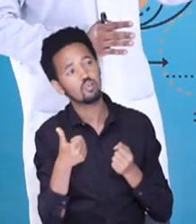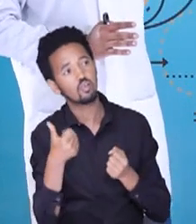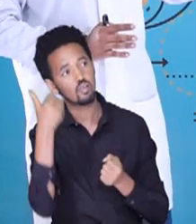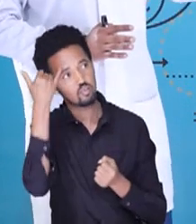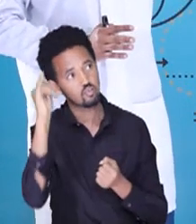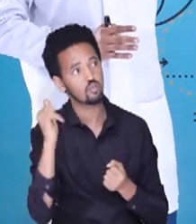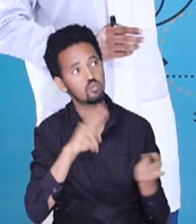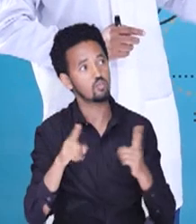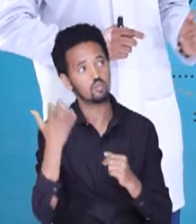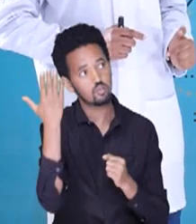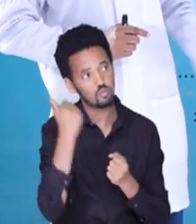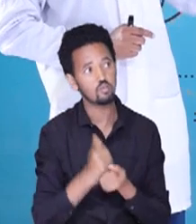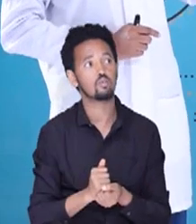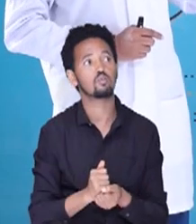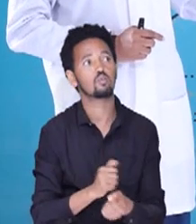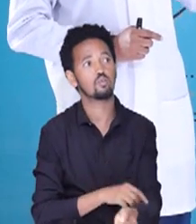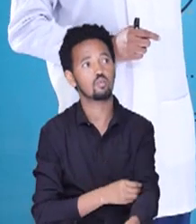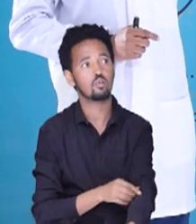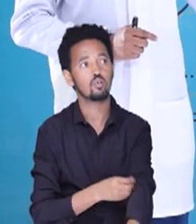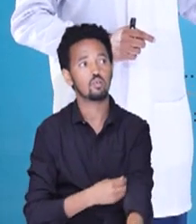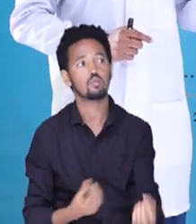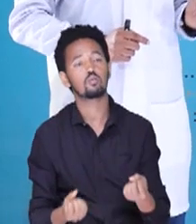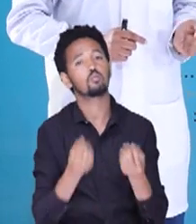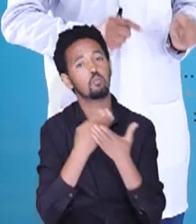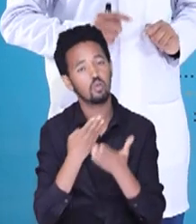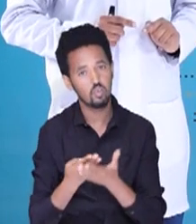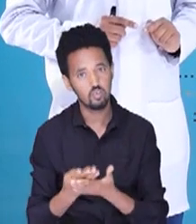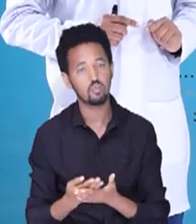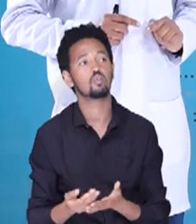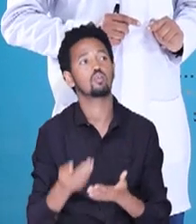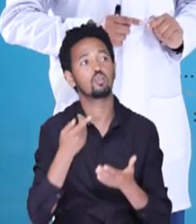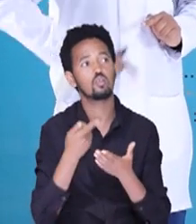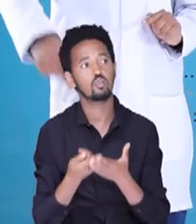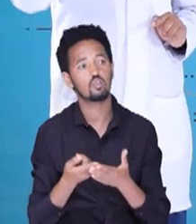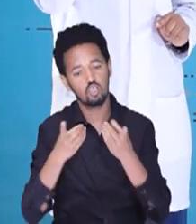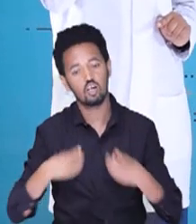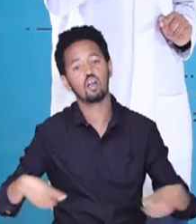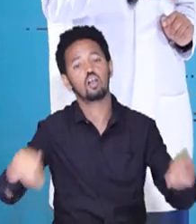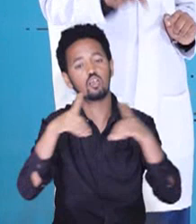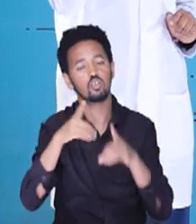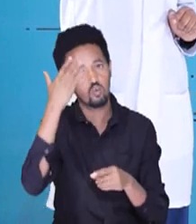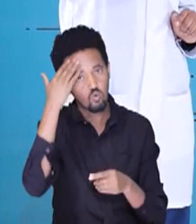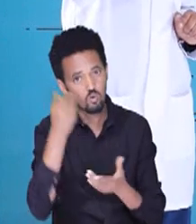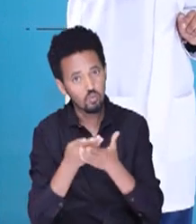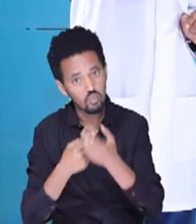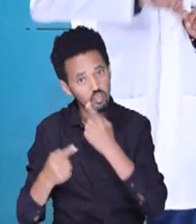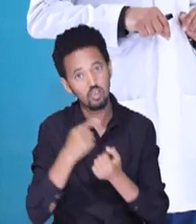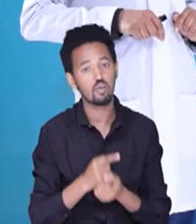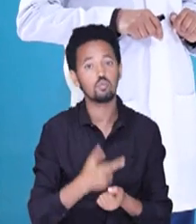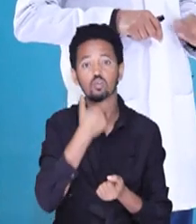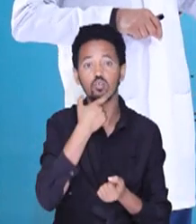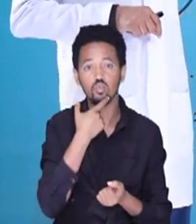was foreign policy, money, and religion. Why money become the cause for